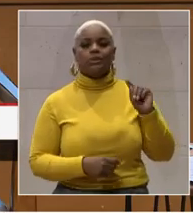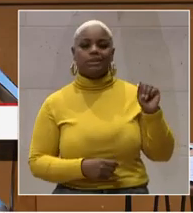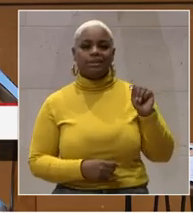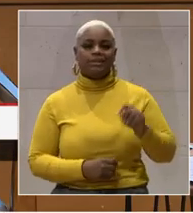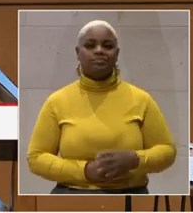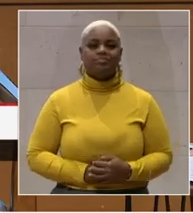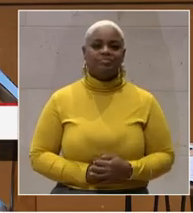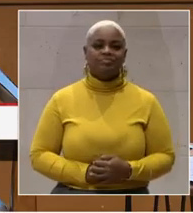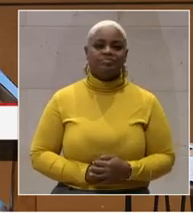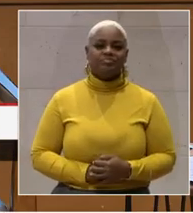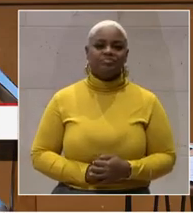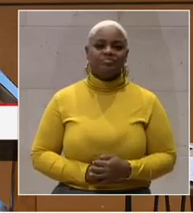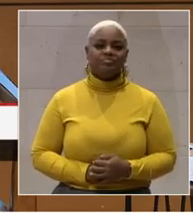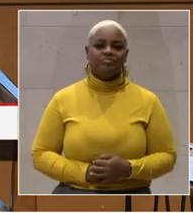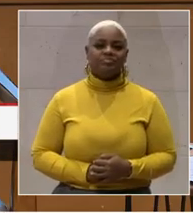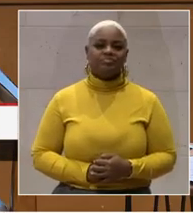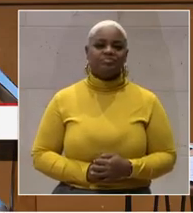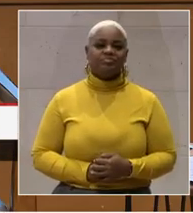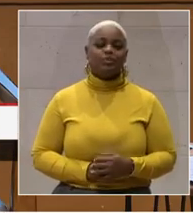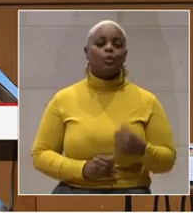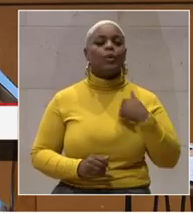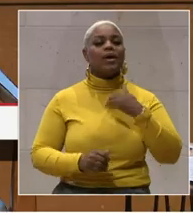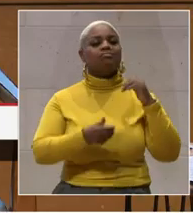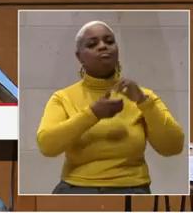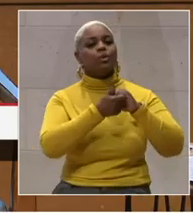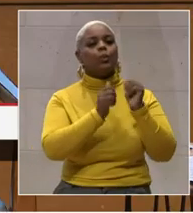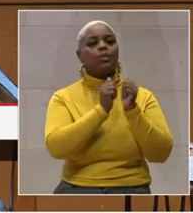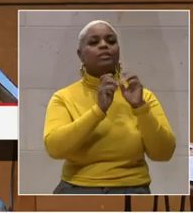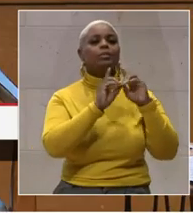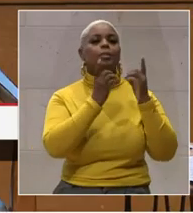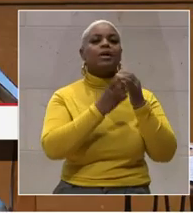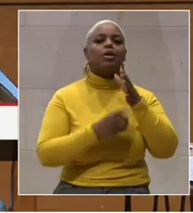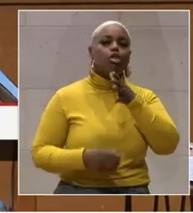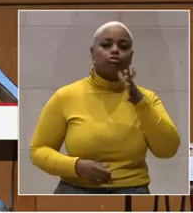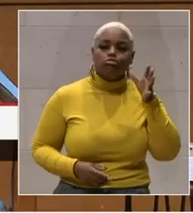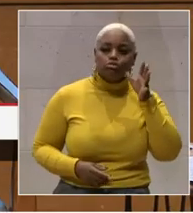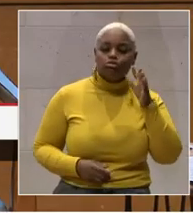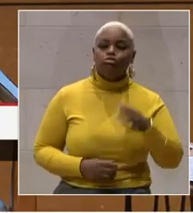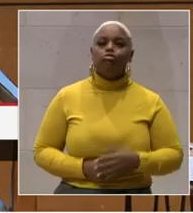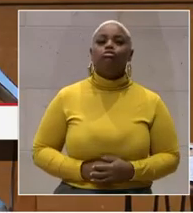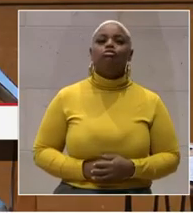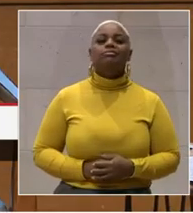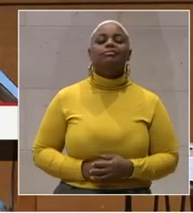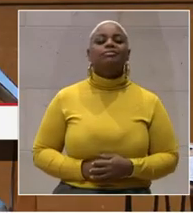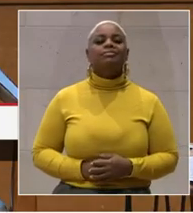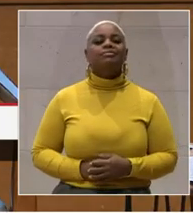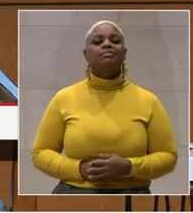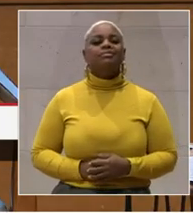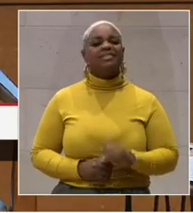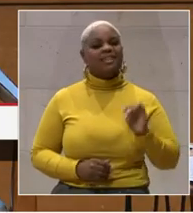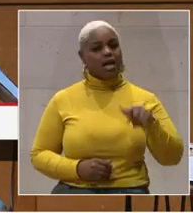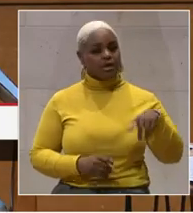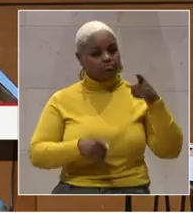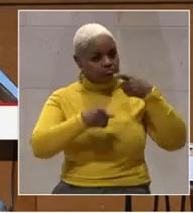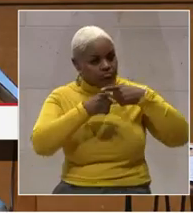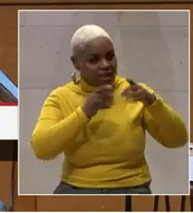the Department of Agriculture to work and beef up some of our rural housing goals. We worked very closely